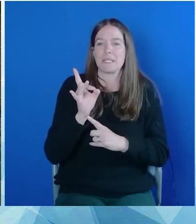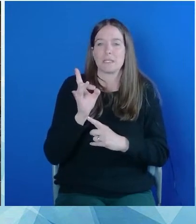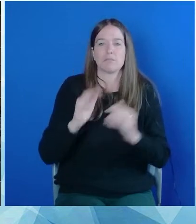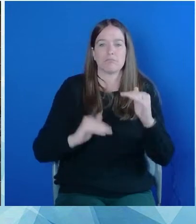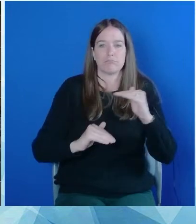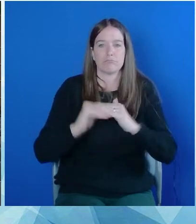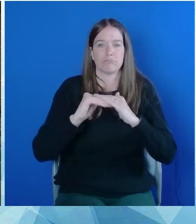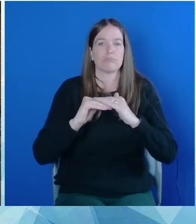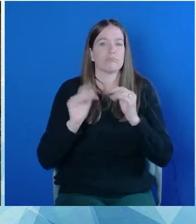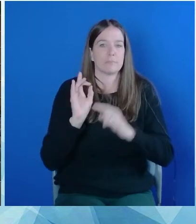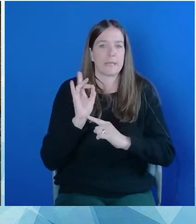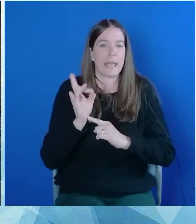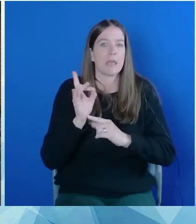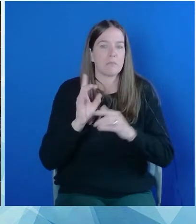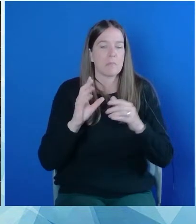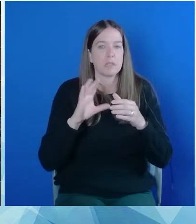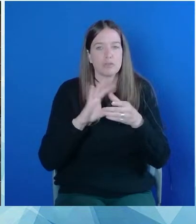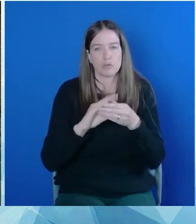Sure.